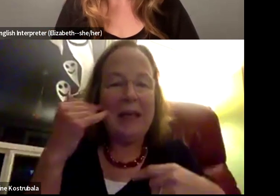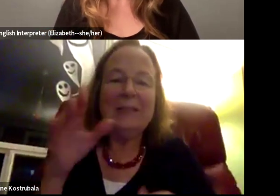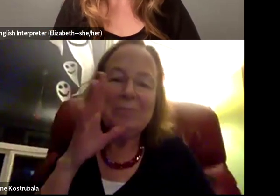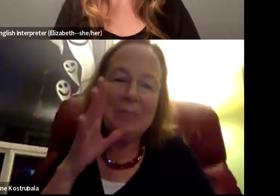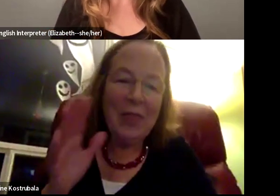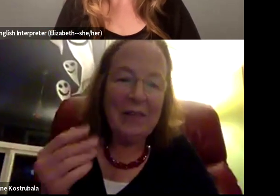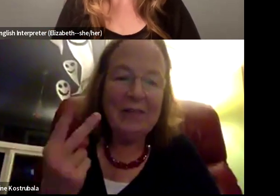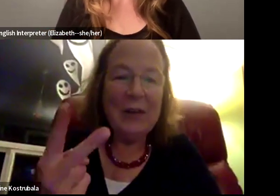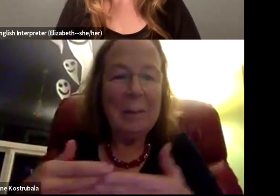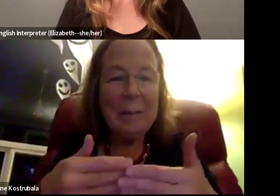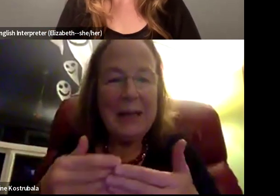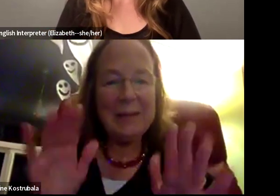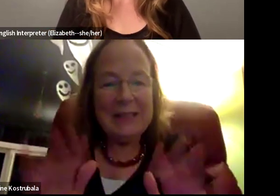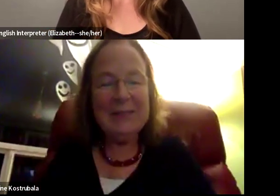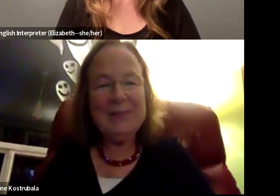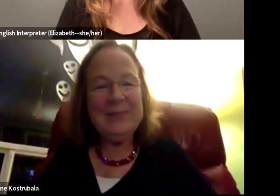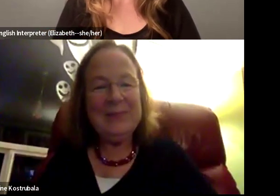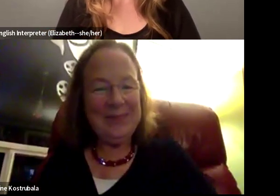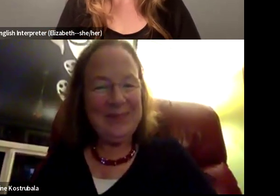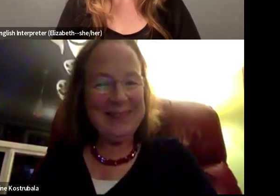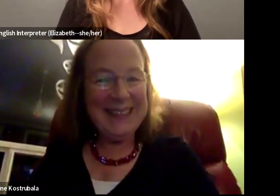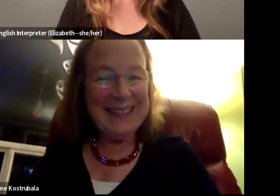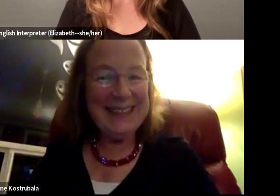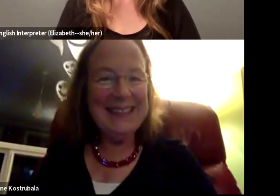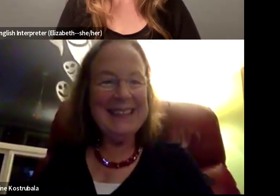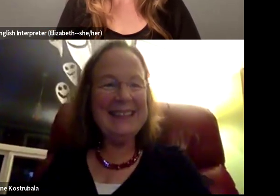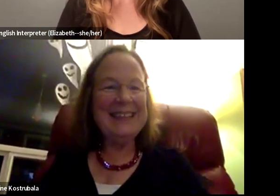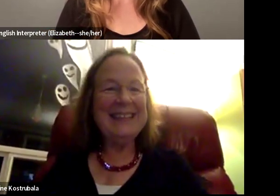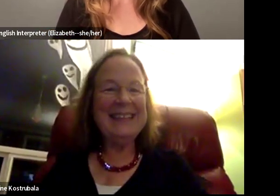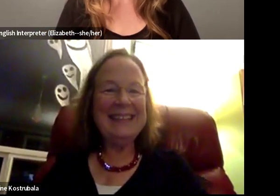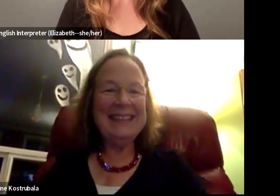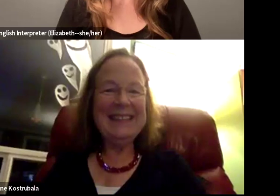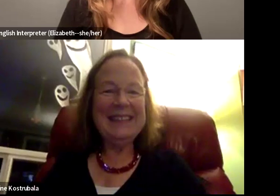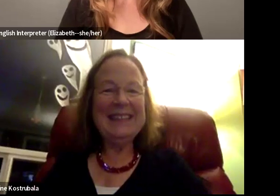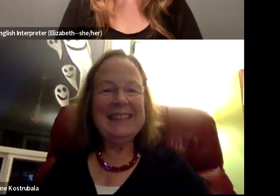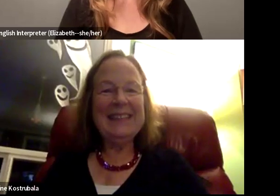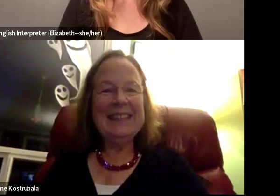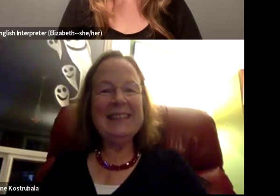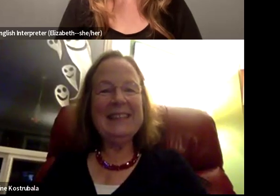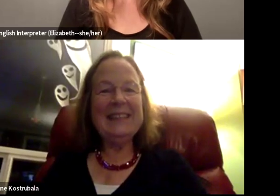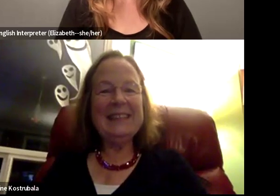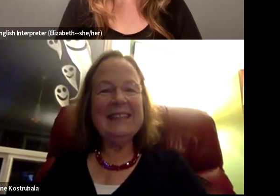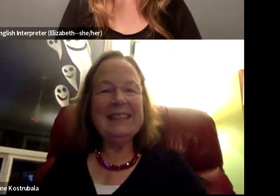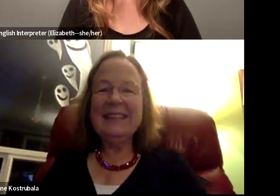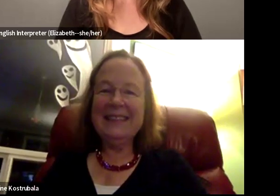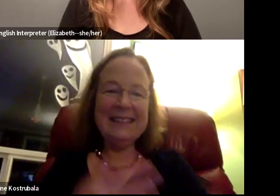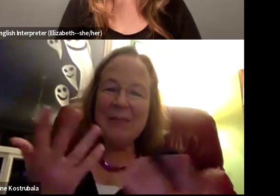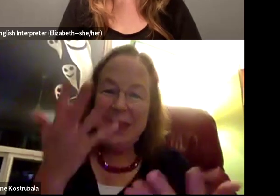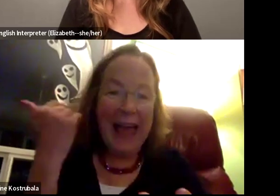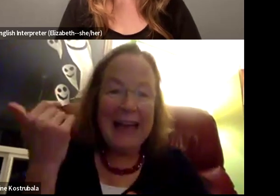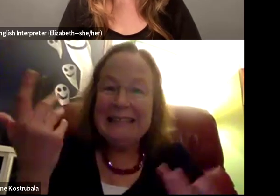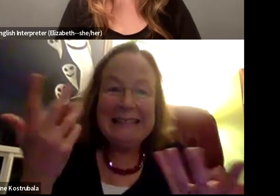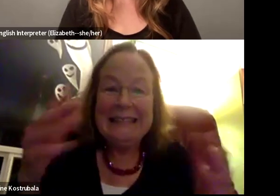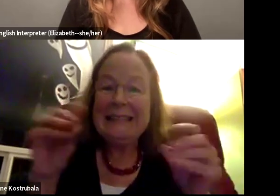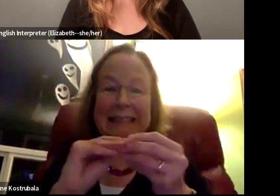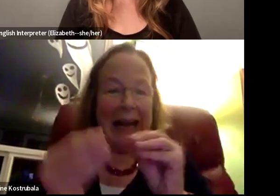Diana, thank you. She is a mother with 2 babies, so she's currently not working. This is Karen Philo House. Wow, you've had